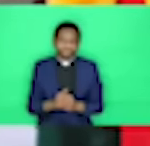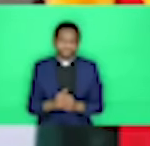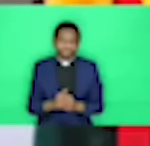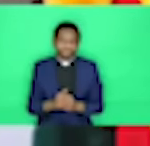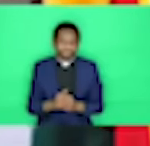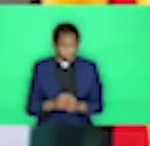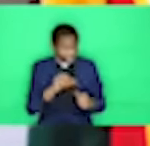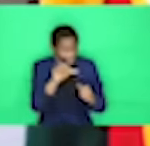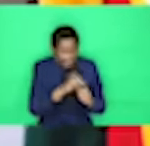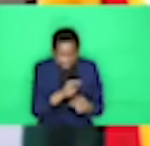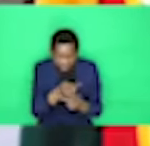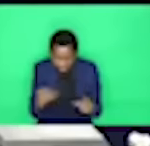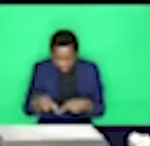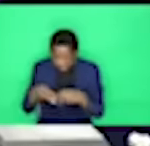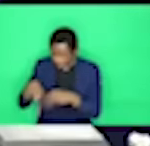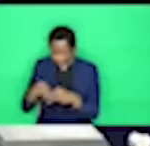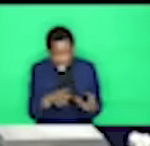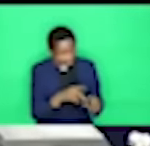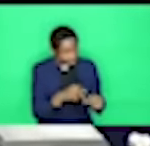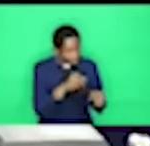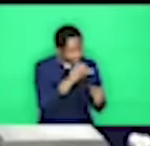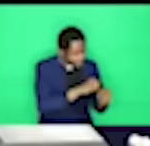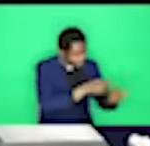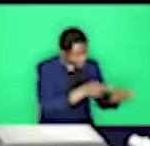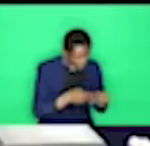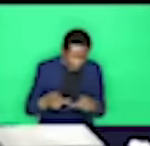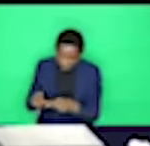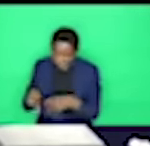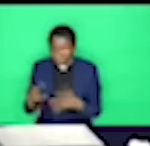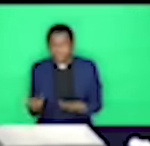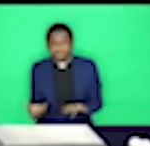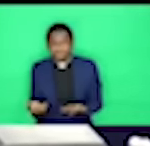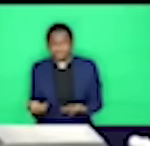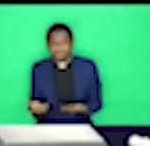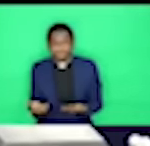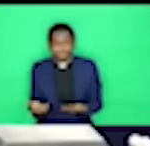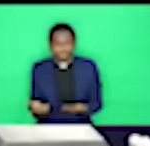Every reserve place. Even place for